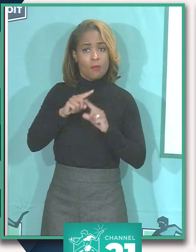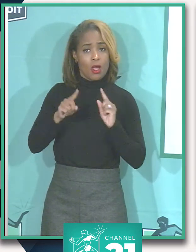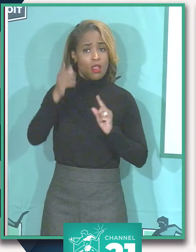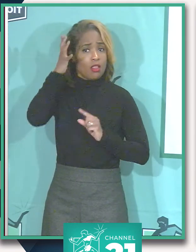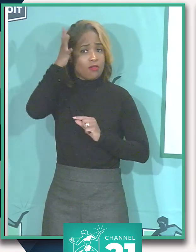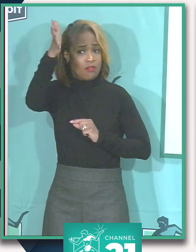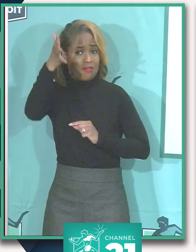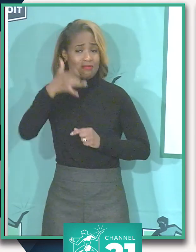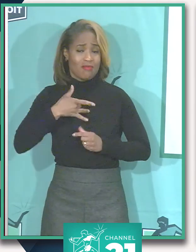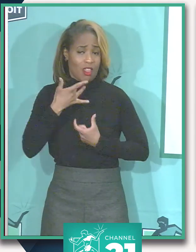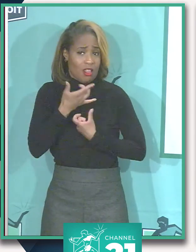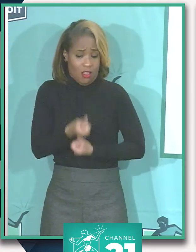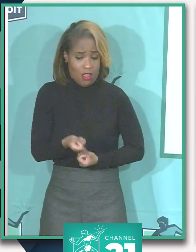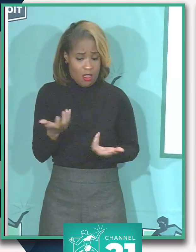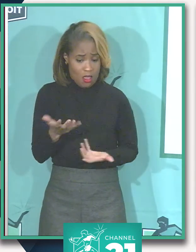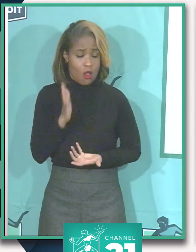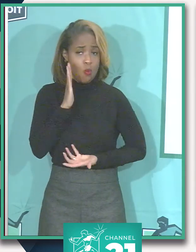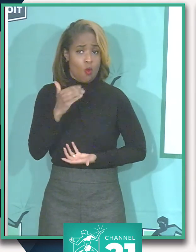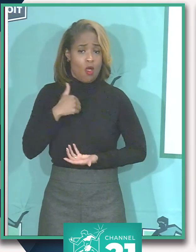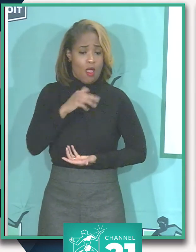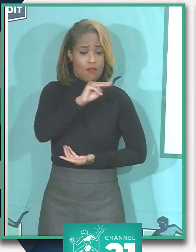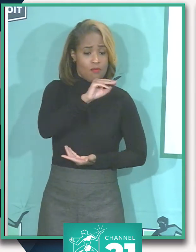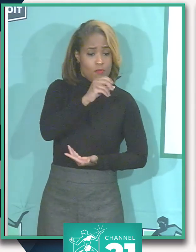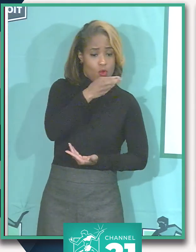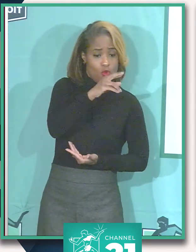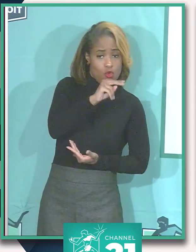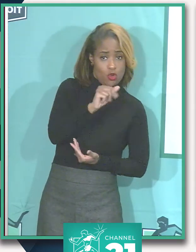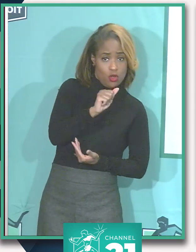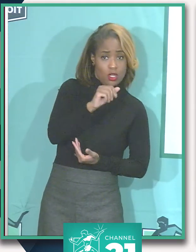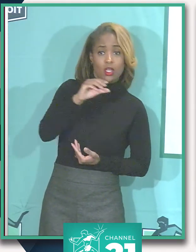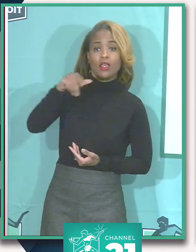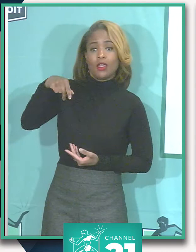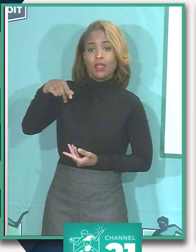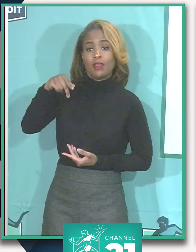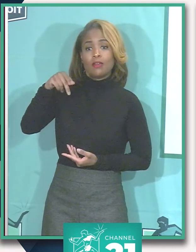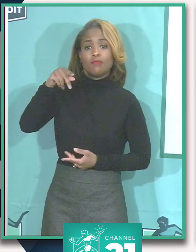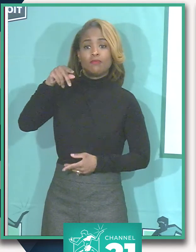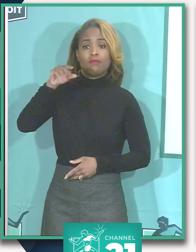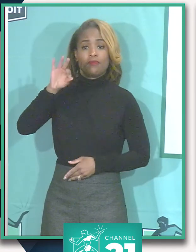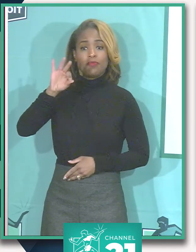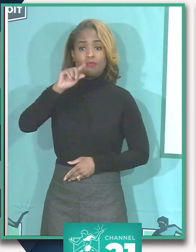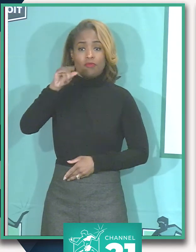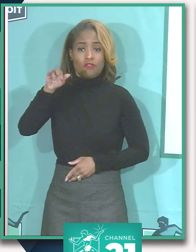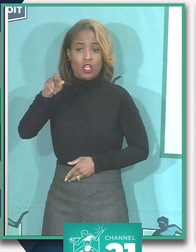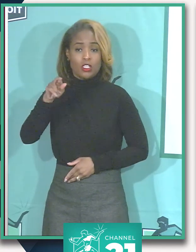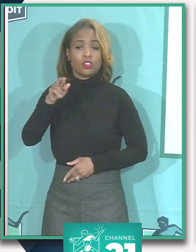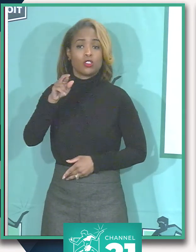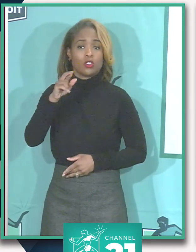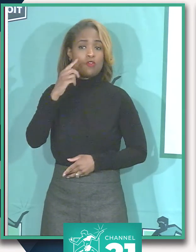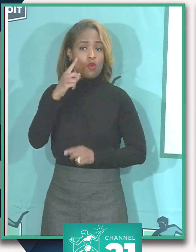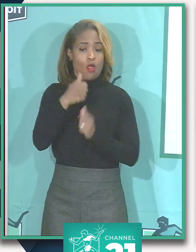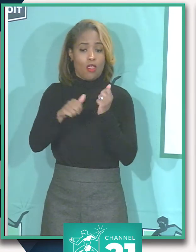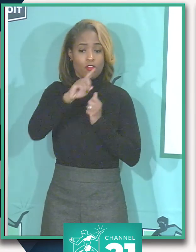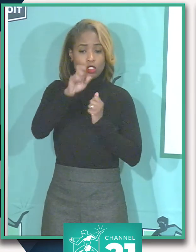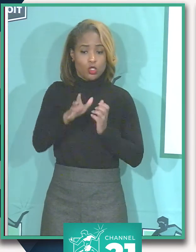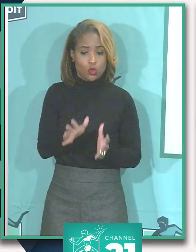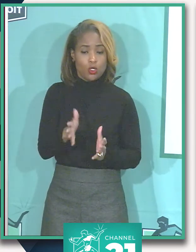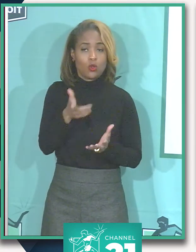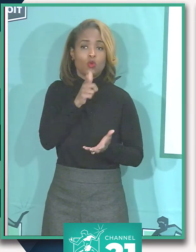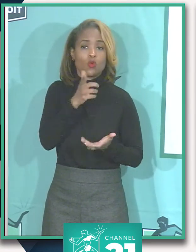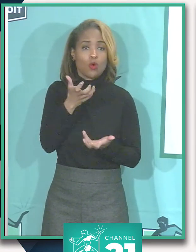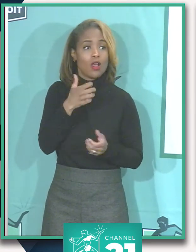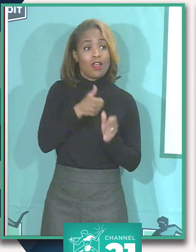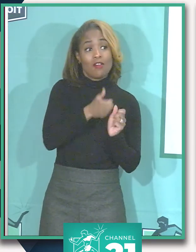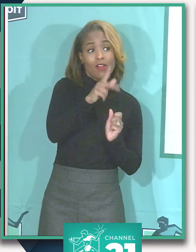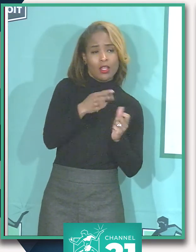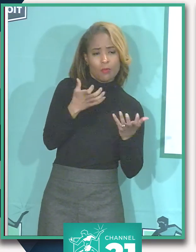confident that we will have a Moderna and Pfizer vaccine for every Detroiter who wants to get vaccinated. Okay, and a follow-up from Christine Frey. She